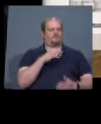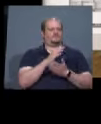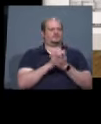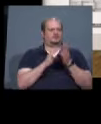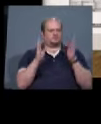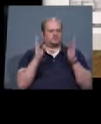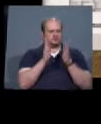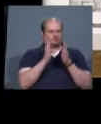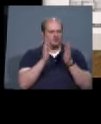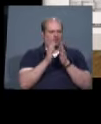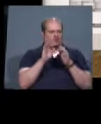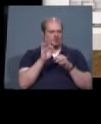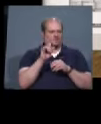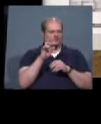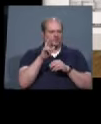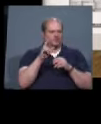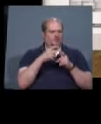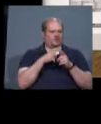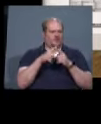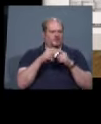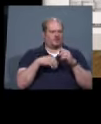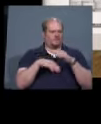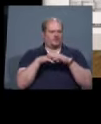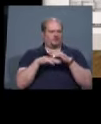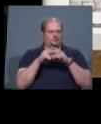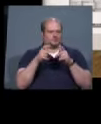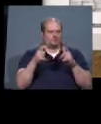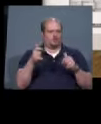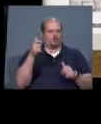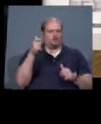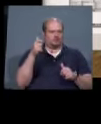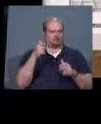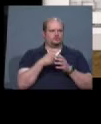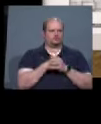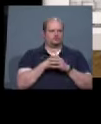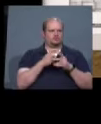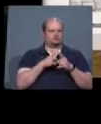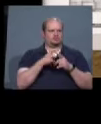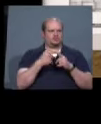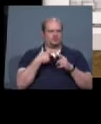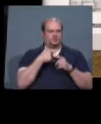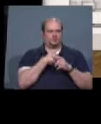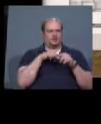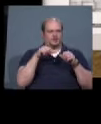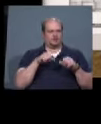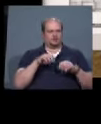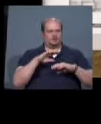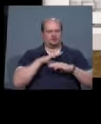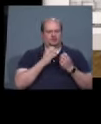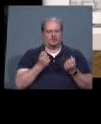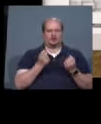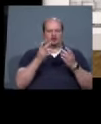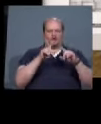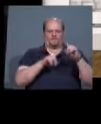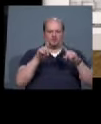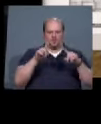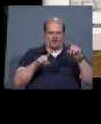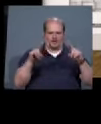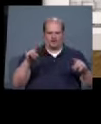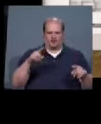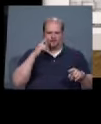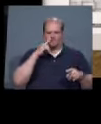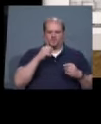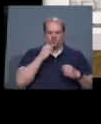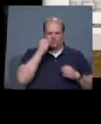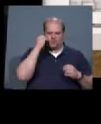very small floor plans, and then they go up to larger floor plans, so that we would be able to meet a wide variety